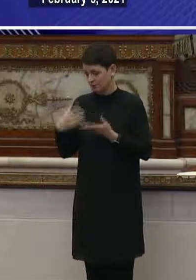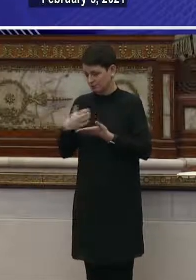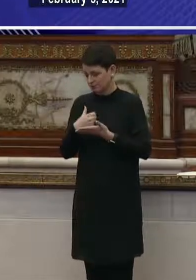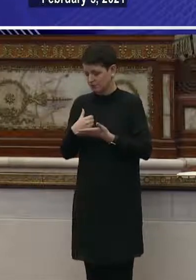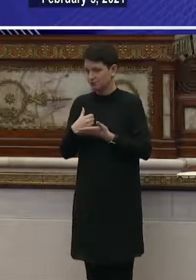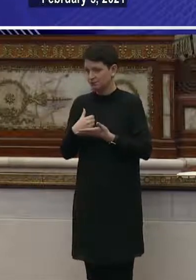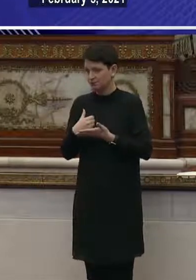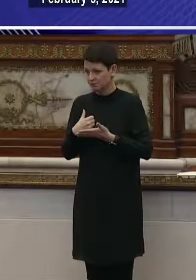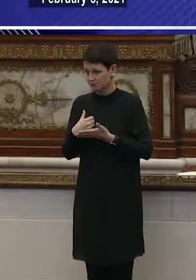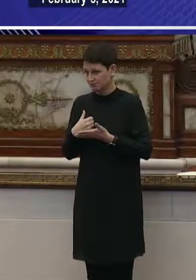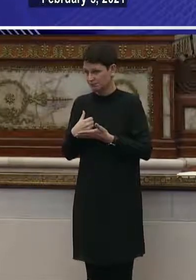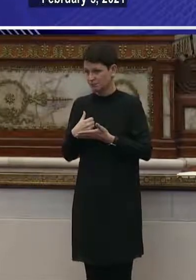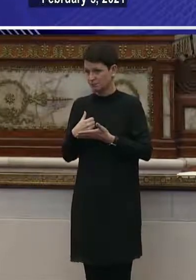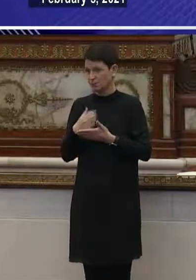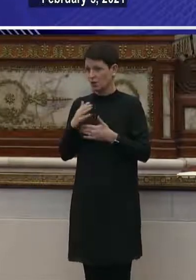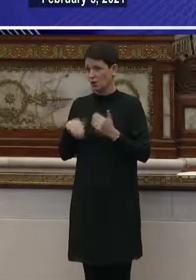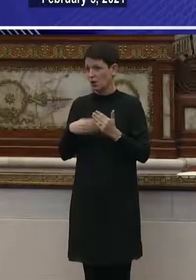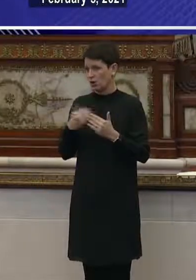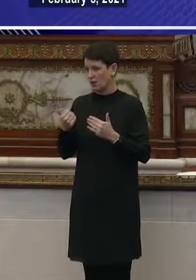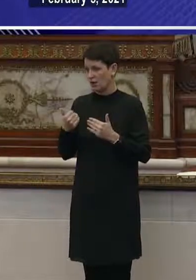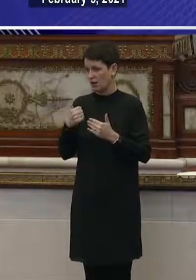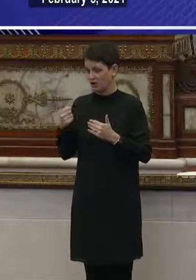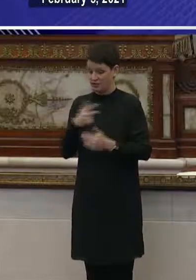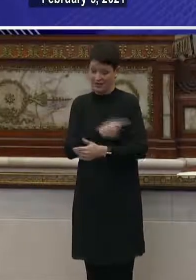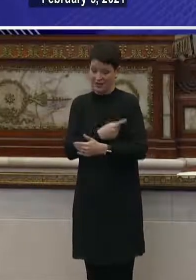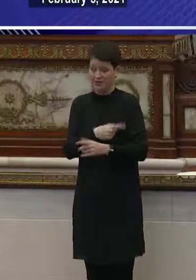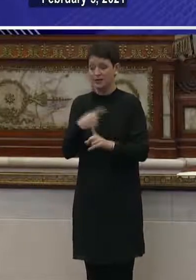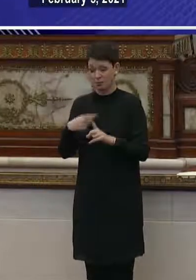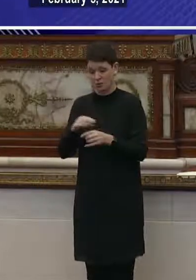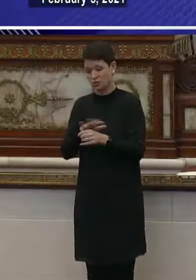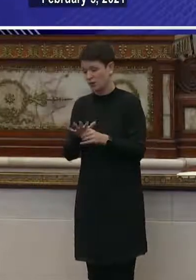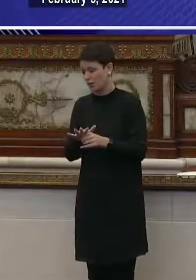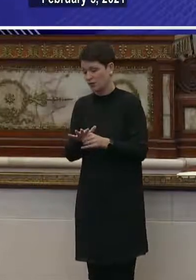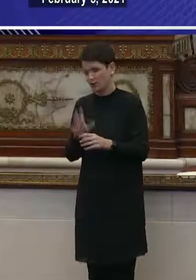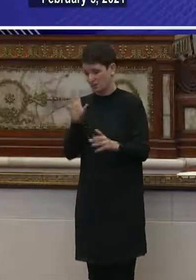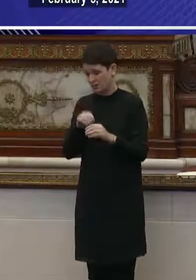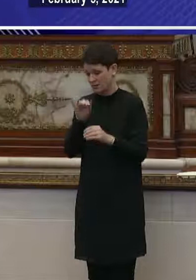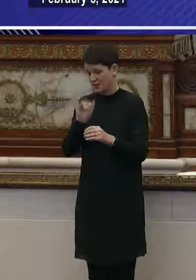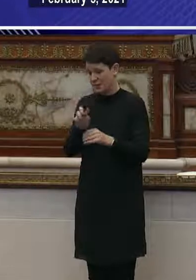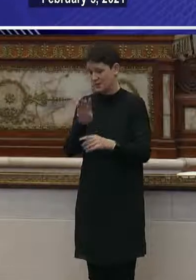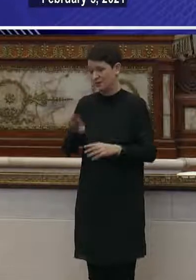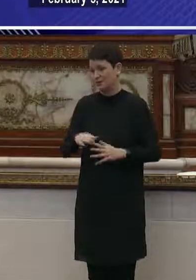for all the other federally purchased vaccines as well as the COVID vaccines.